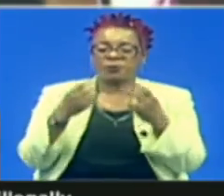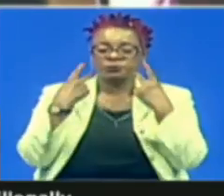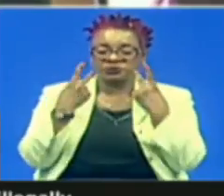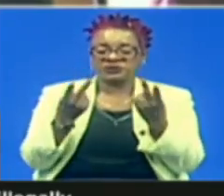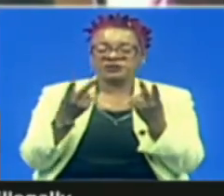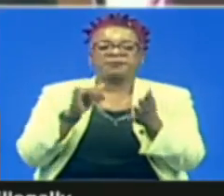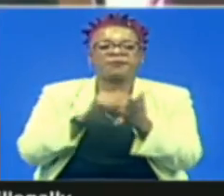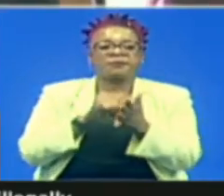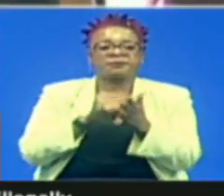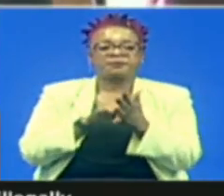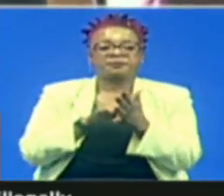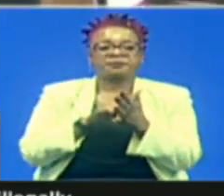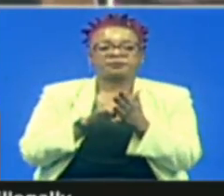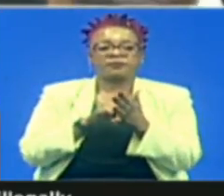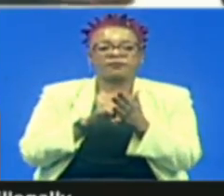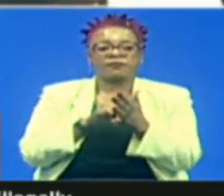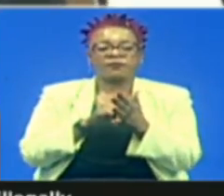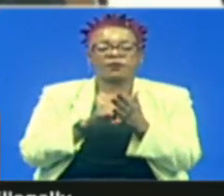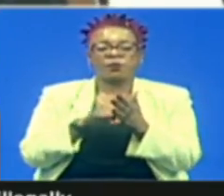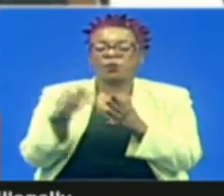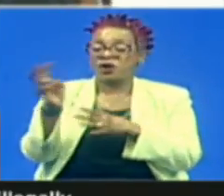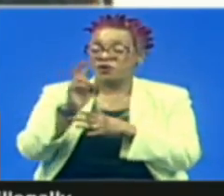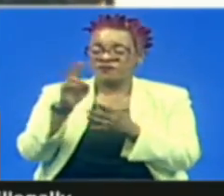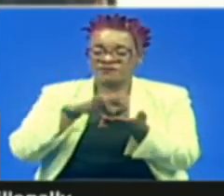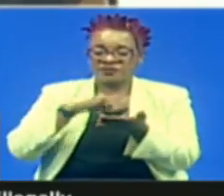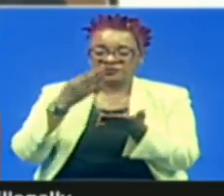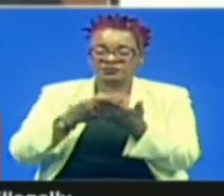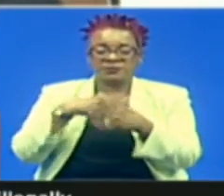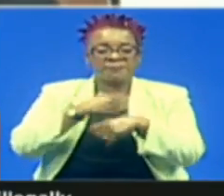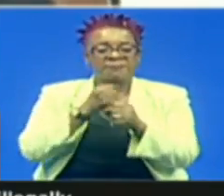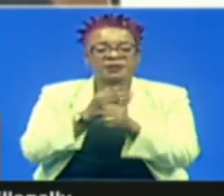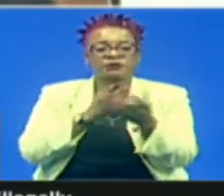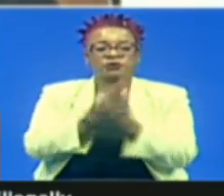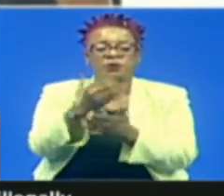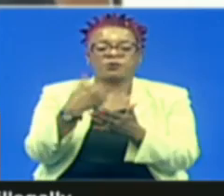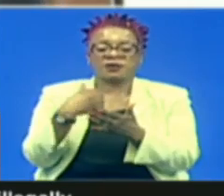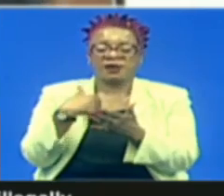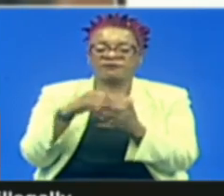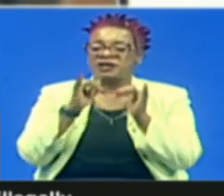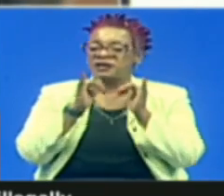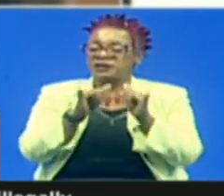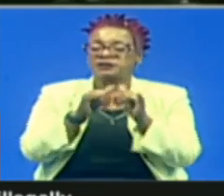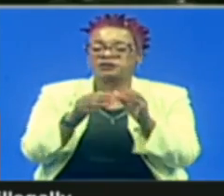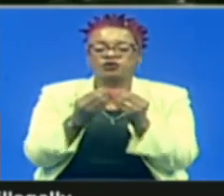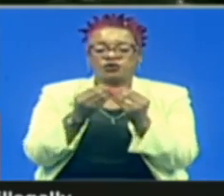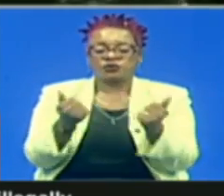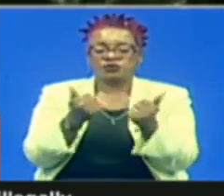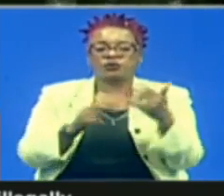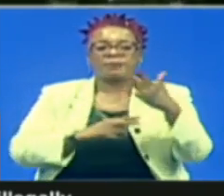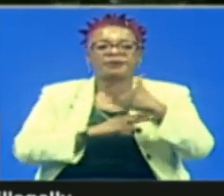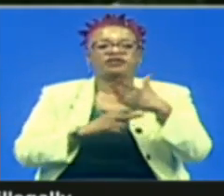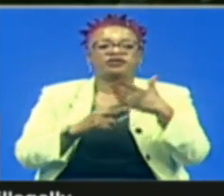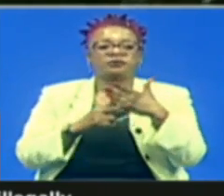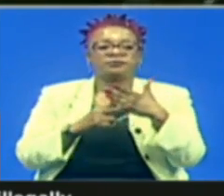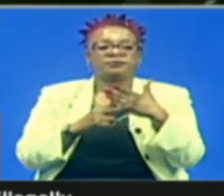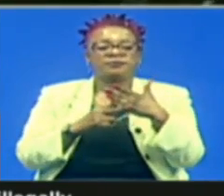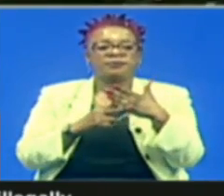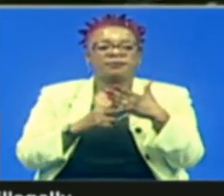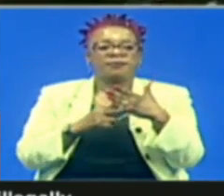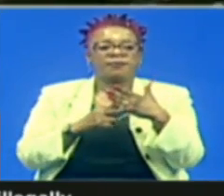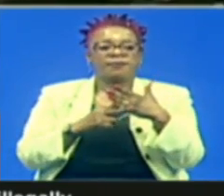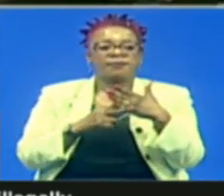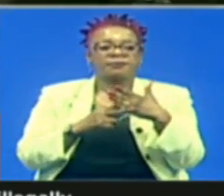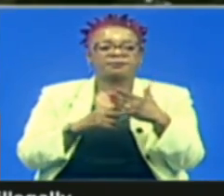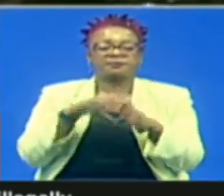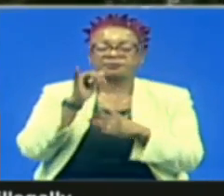that we look for funds to see and find a lasting solution to the bridge that you have seen. A team